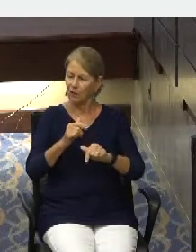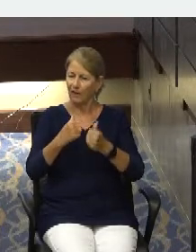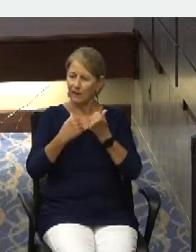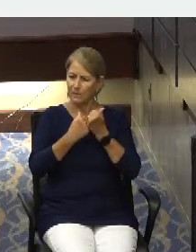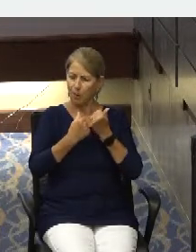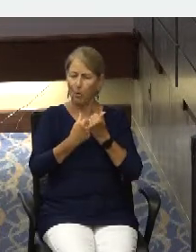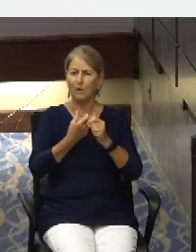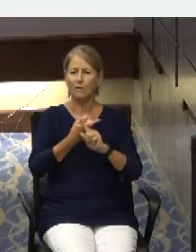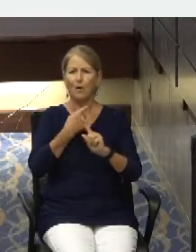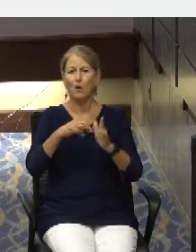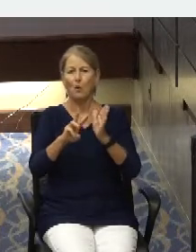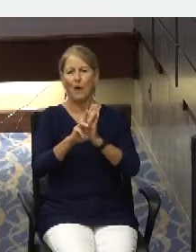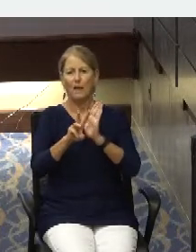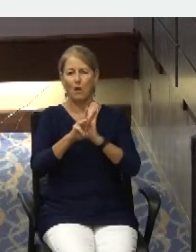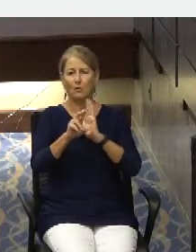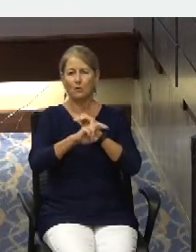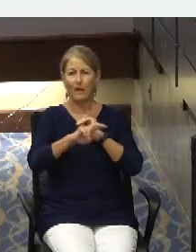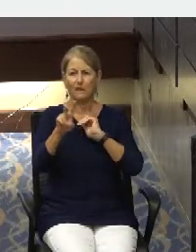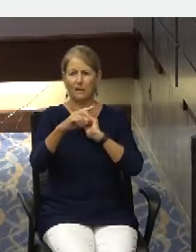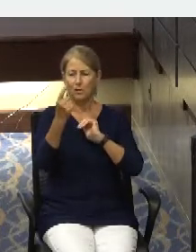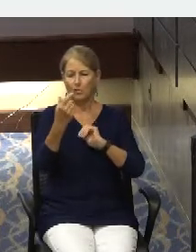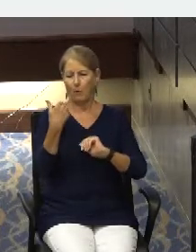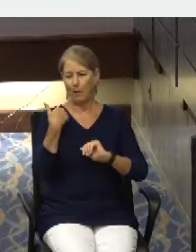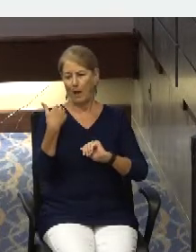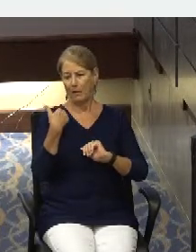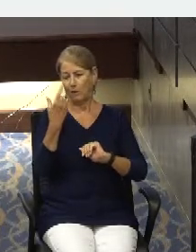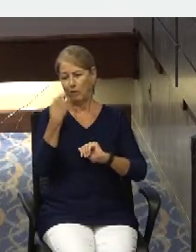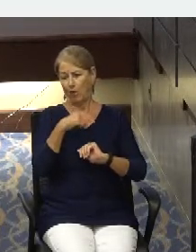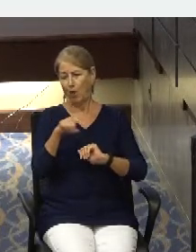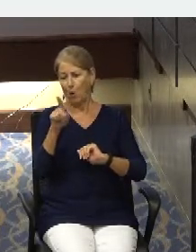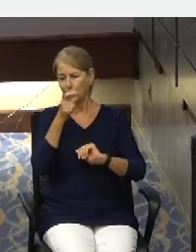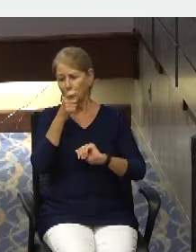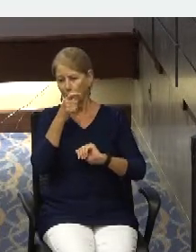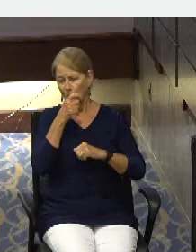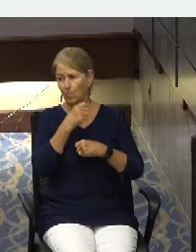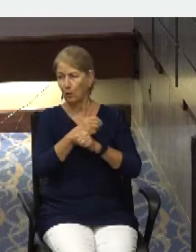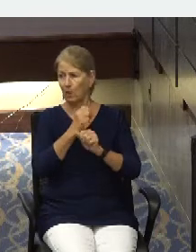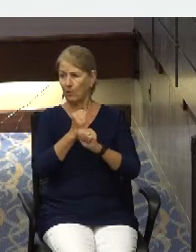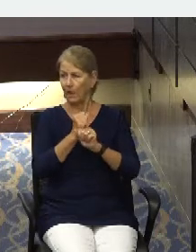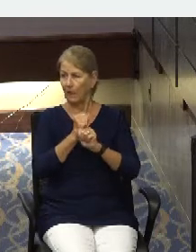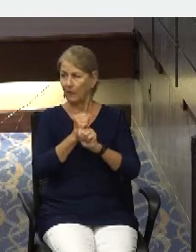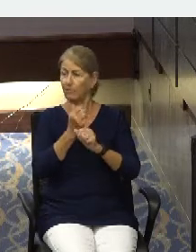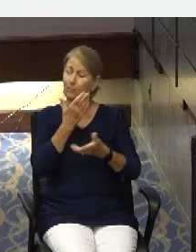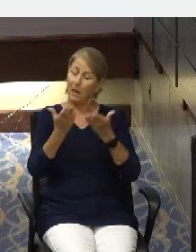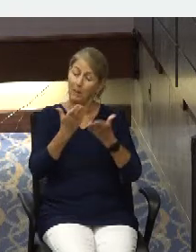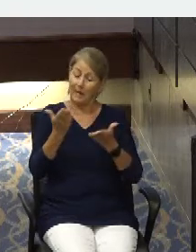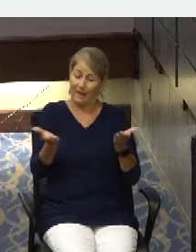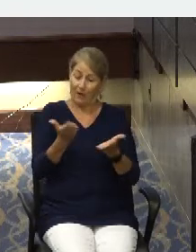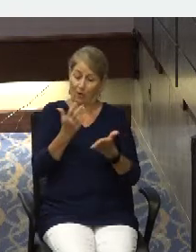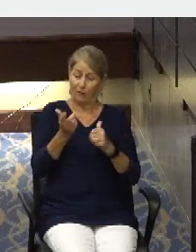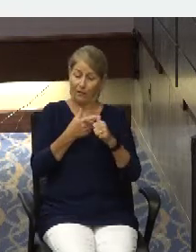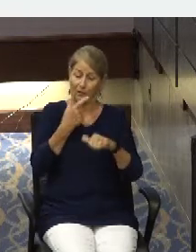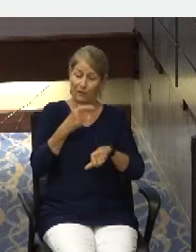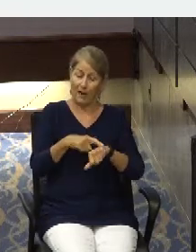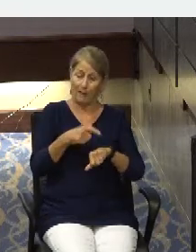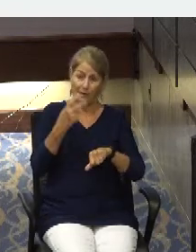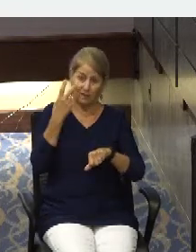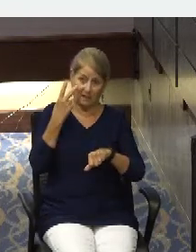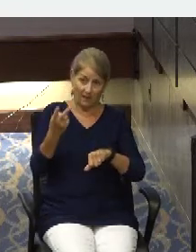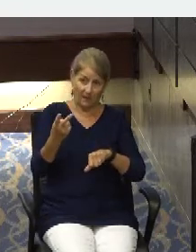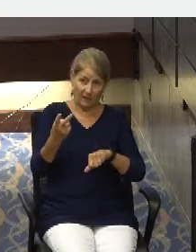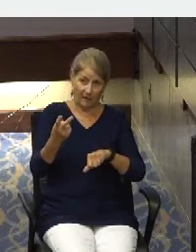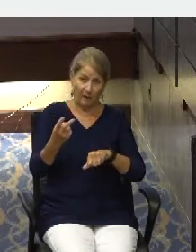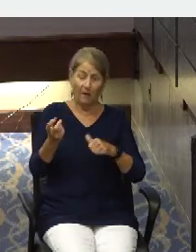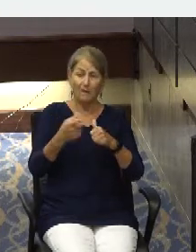and the MPO. Just a reminder for those who may be seeing this for the first time, this is the first time in over 20 years we're rethinking